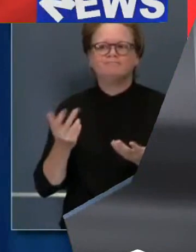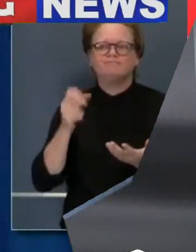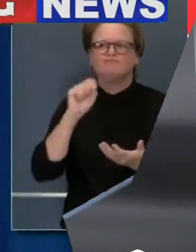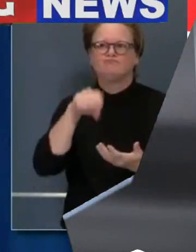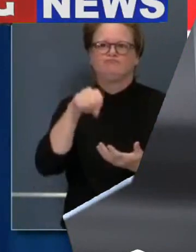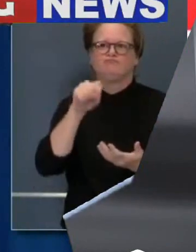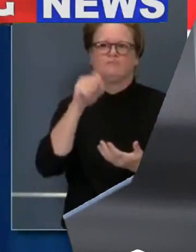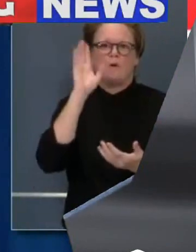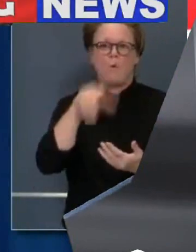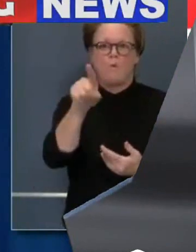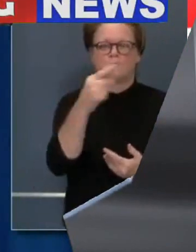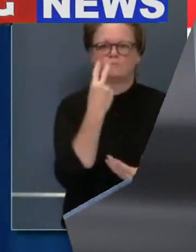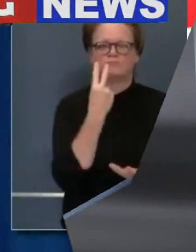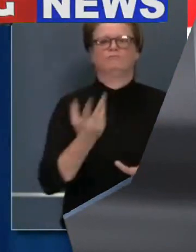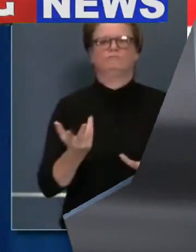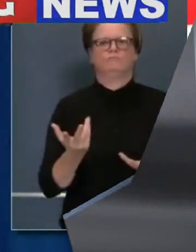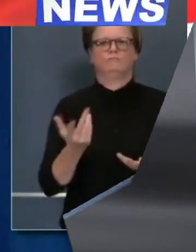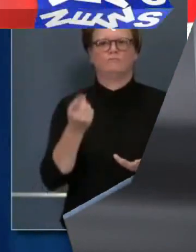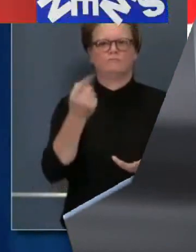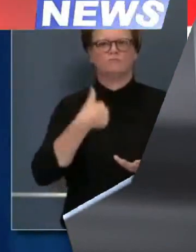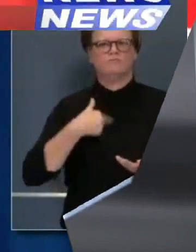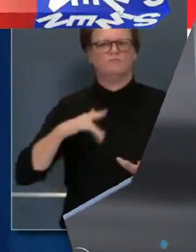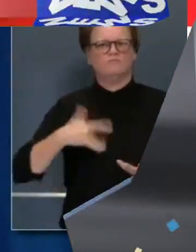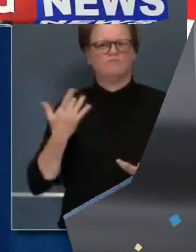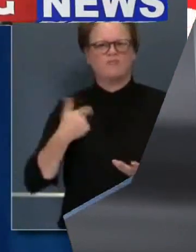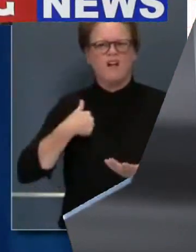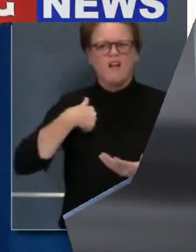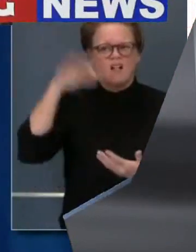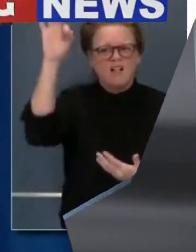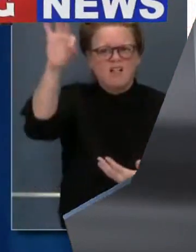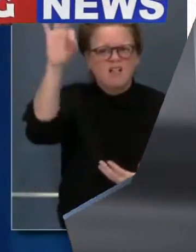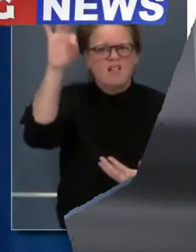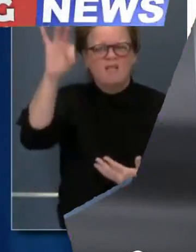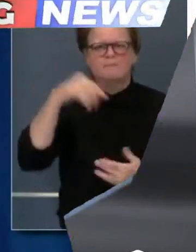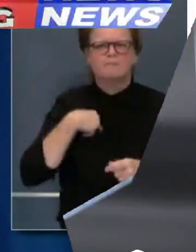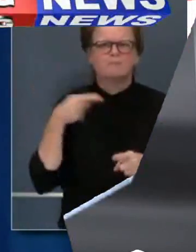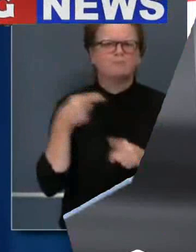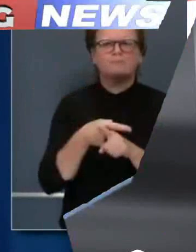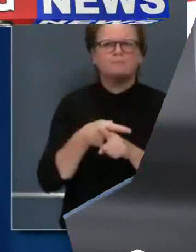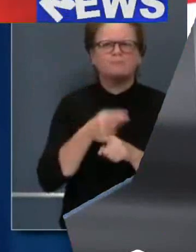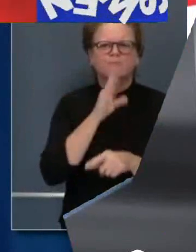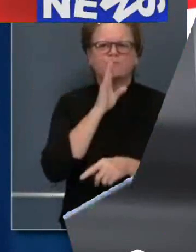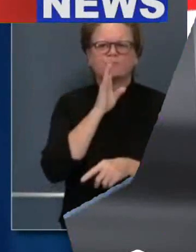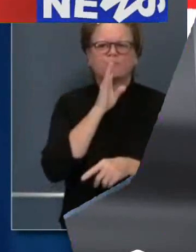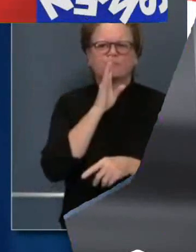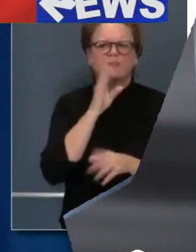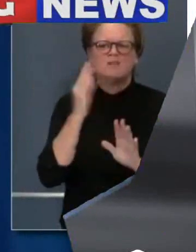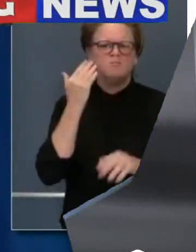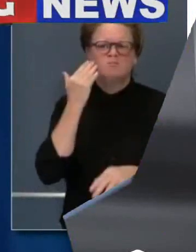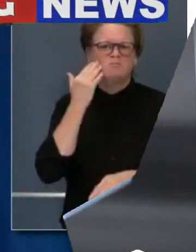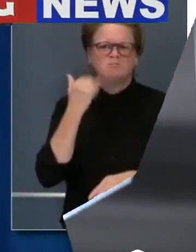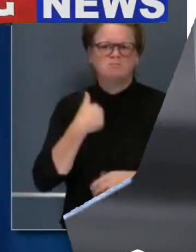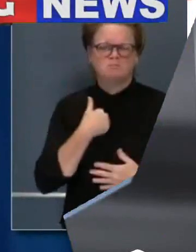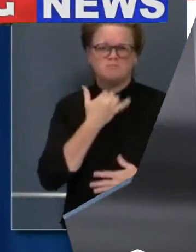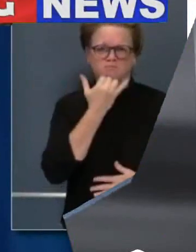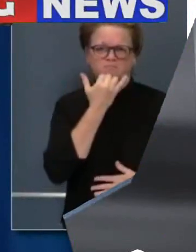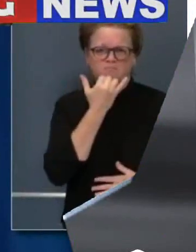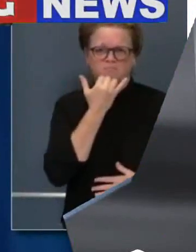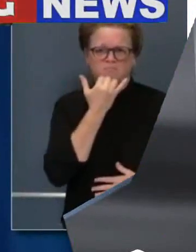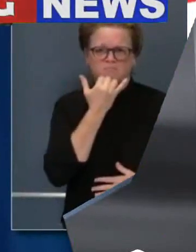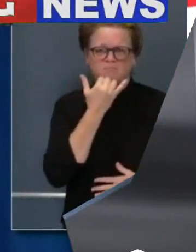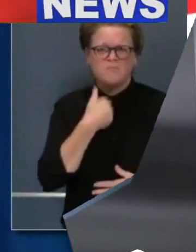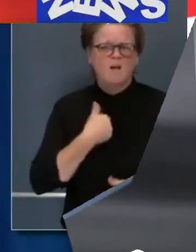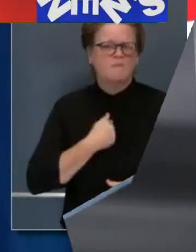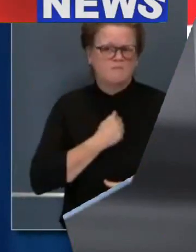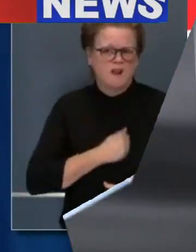spirit of what I'm preaching all the time was contradicted, and I got to own that. And so I want to apologize to you because I